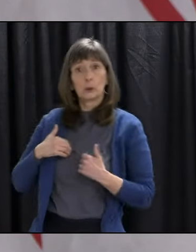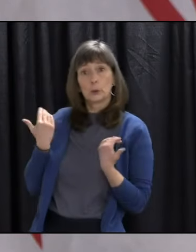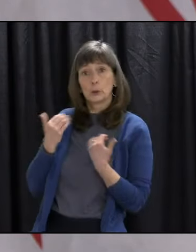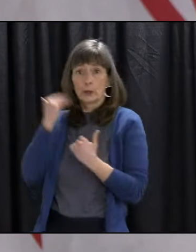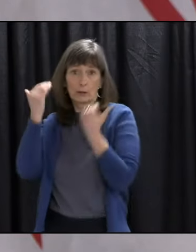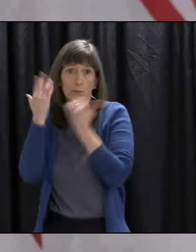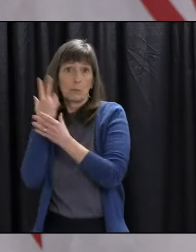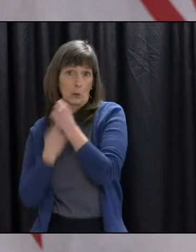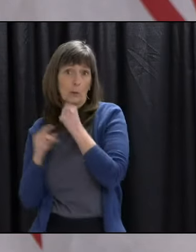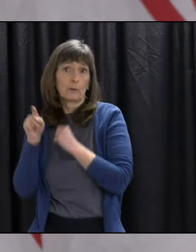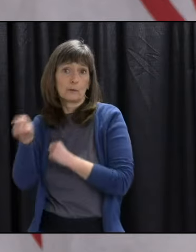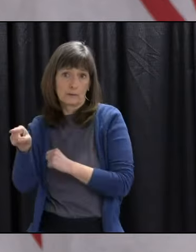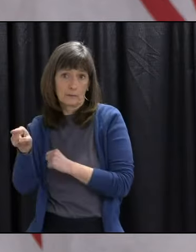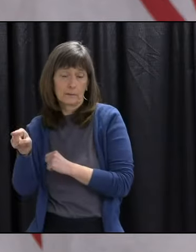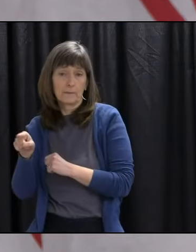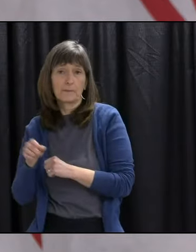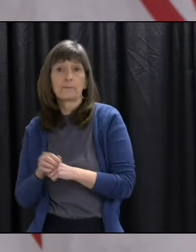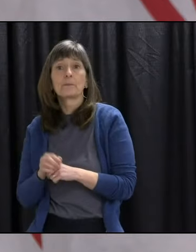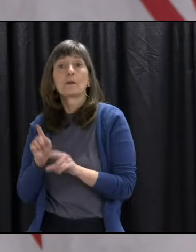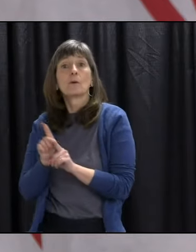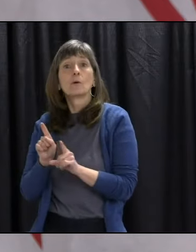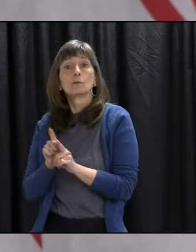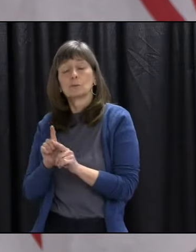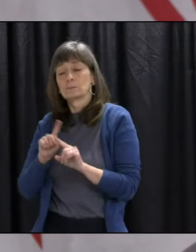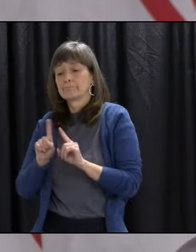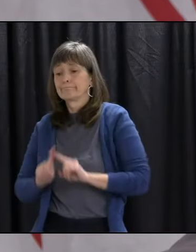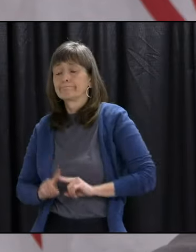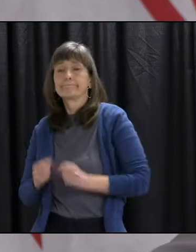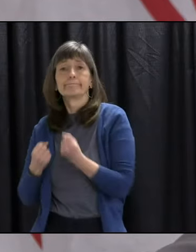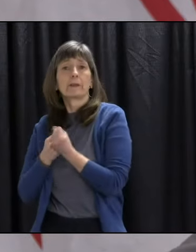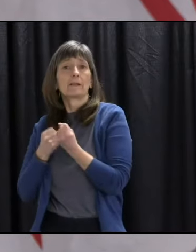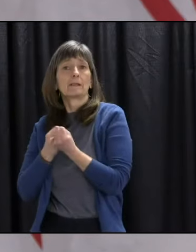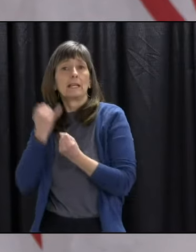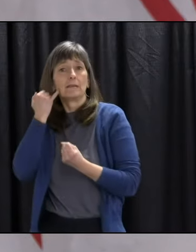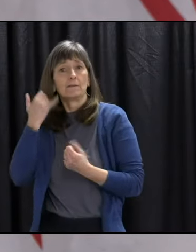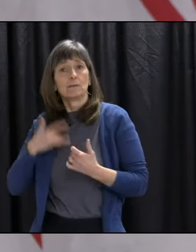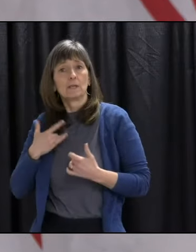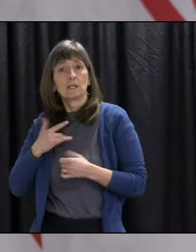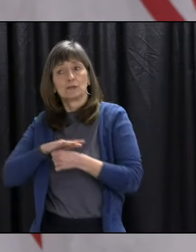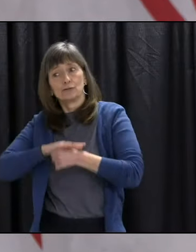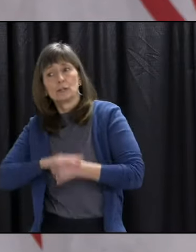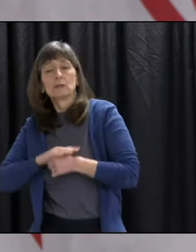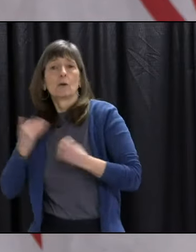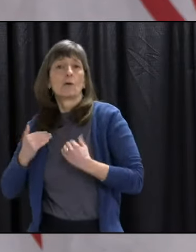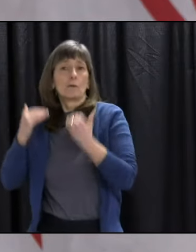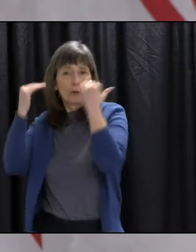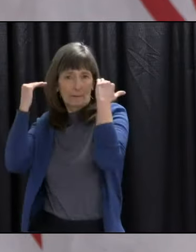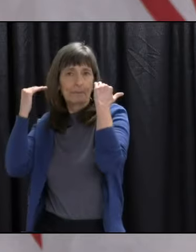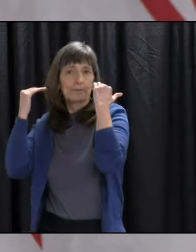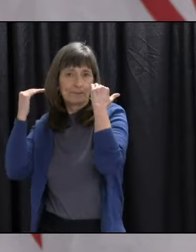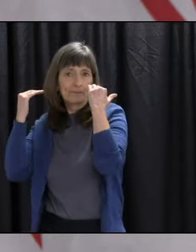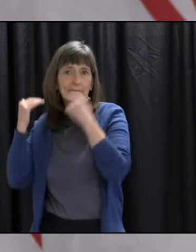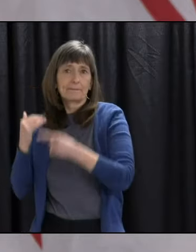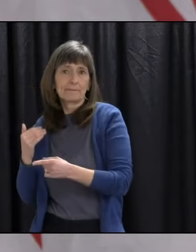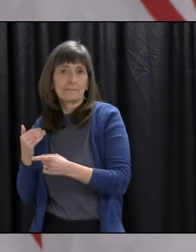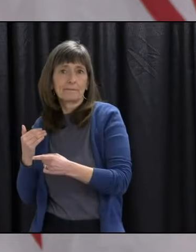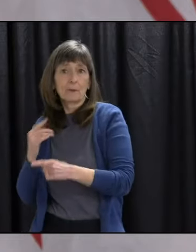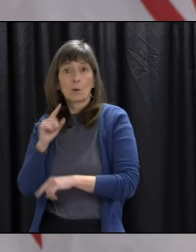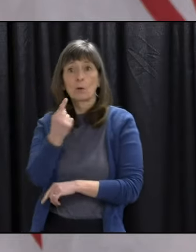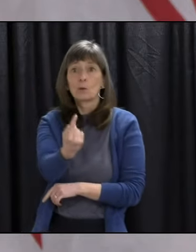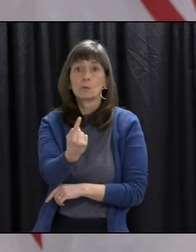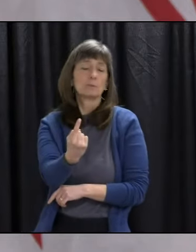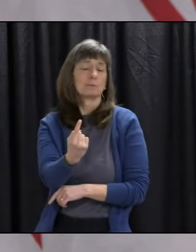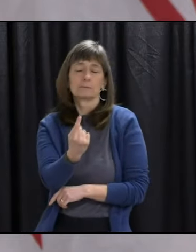adults, and it's there you will find support for your mental wellness. You're not alone, and we are here for